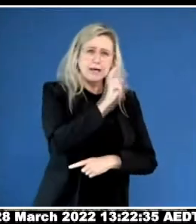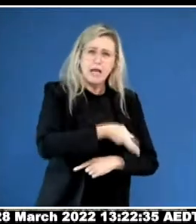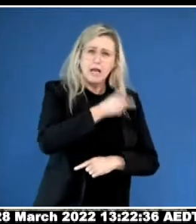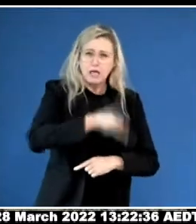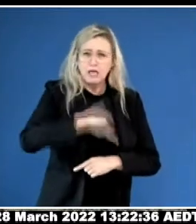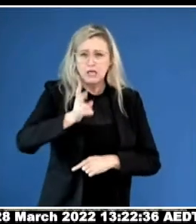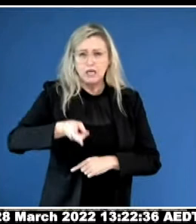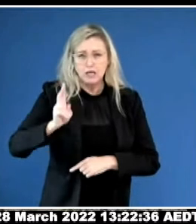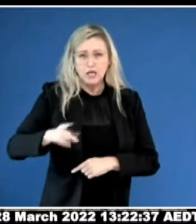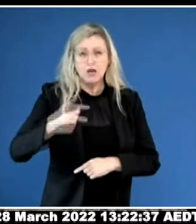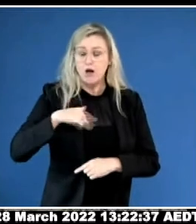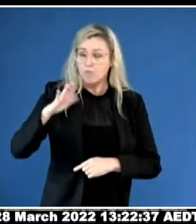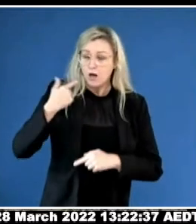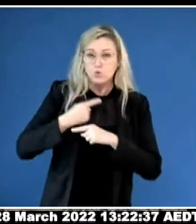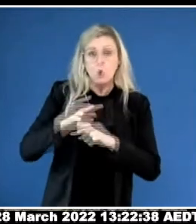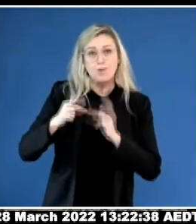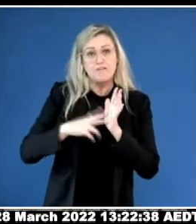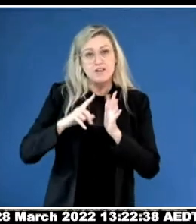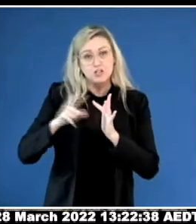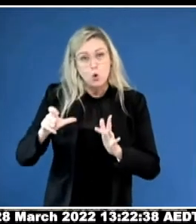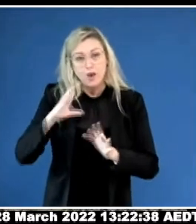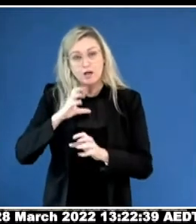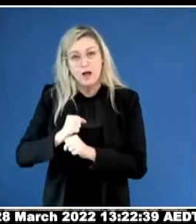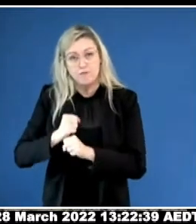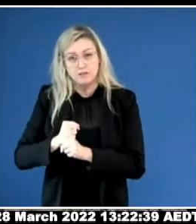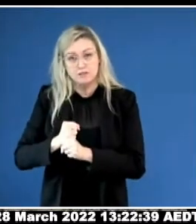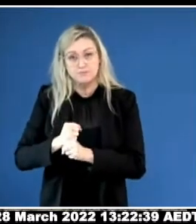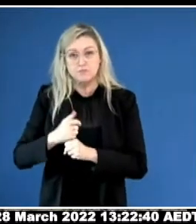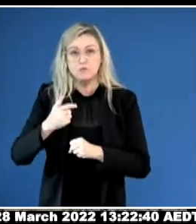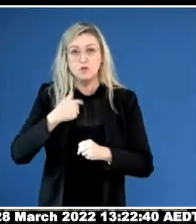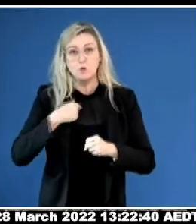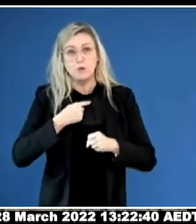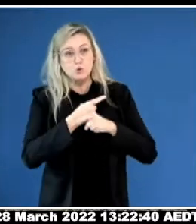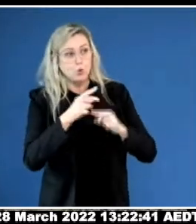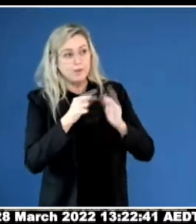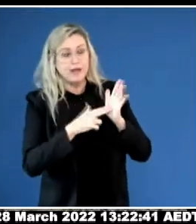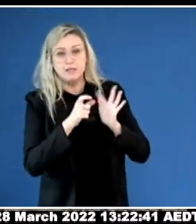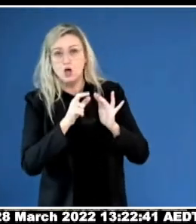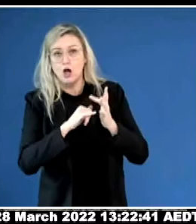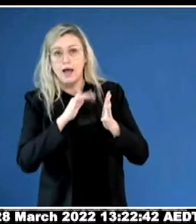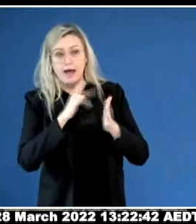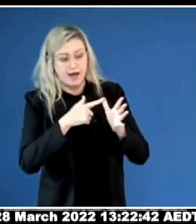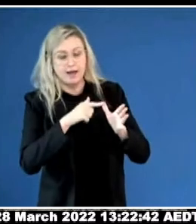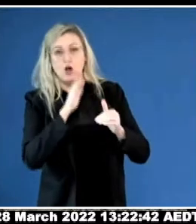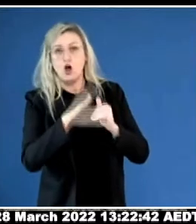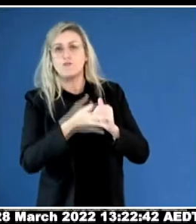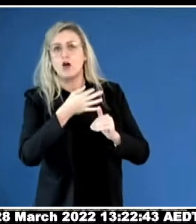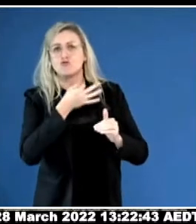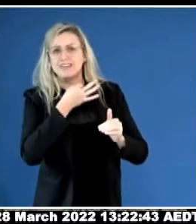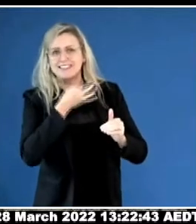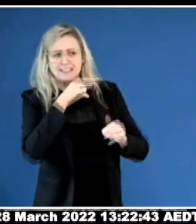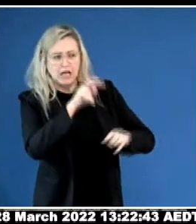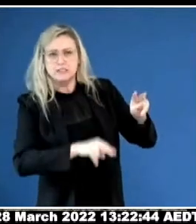Victorian government. We do risk assessments with the NDIA around, you know, a financial risk that the participant, you know,